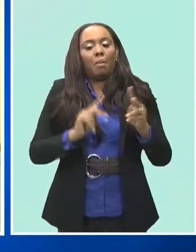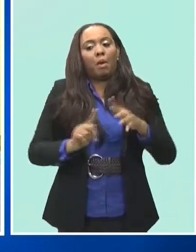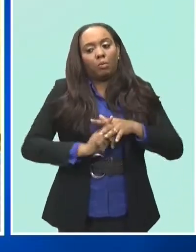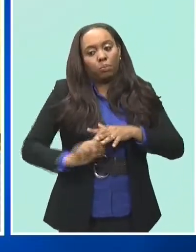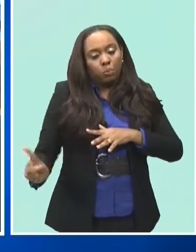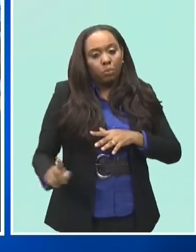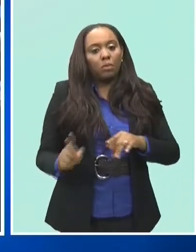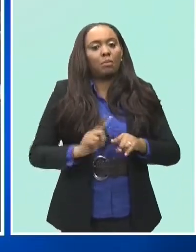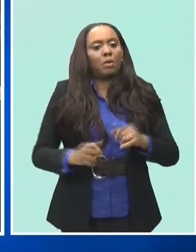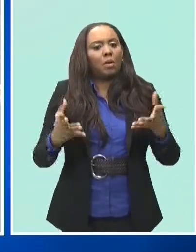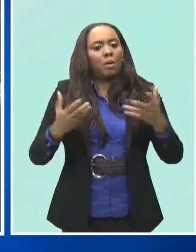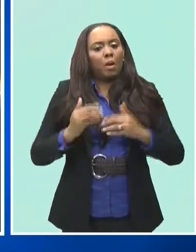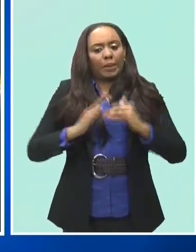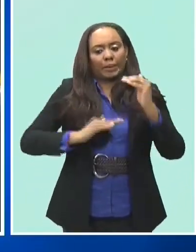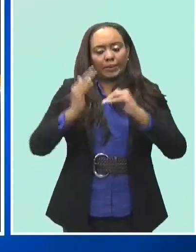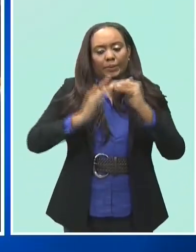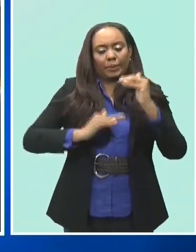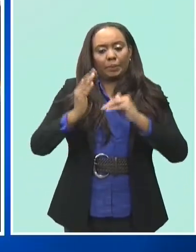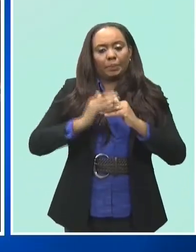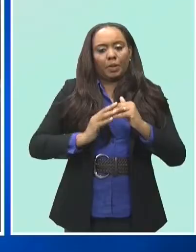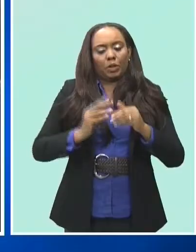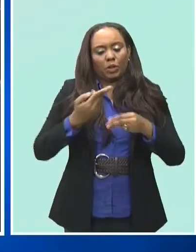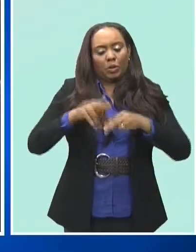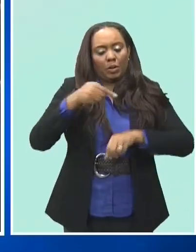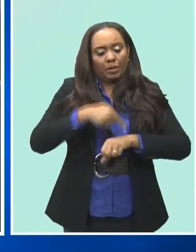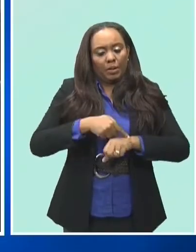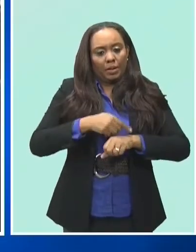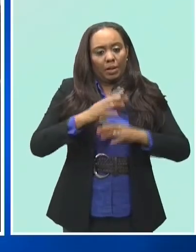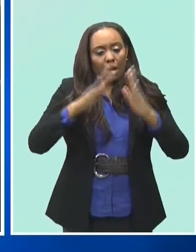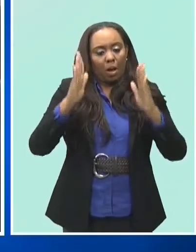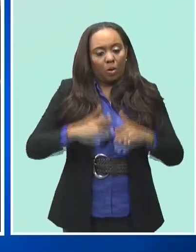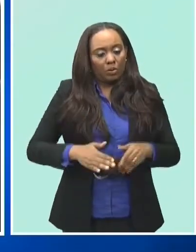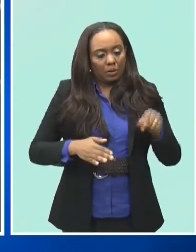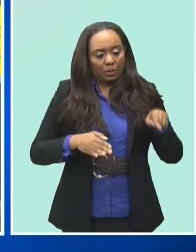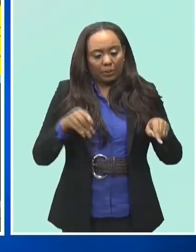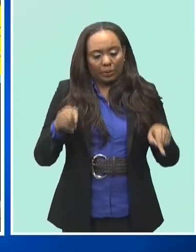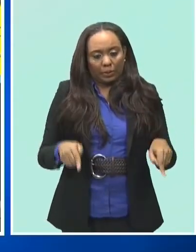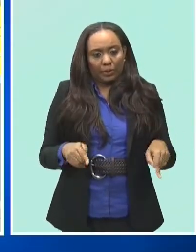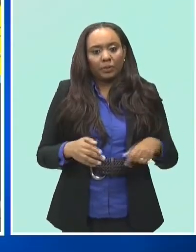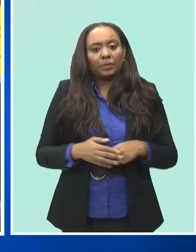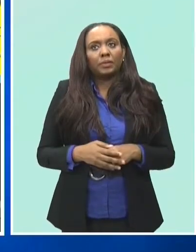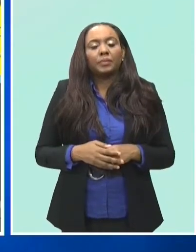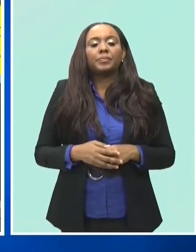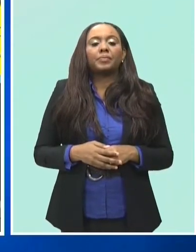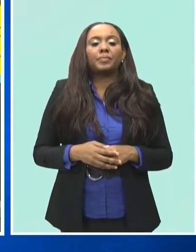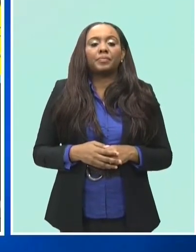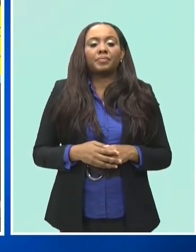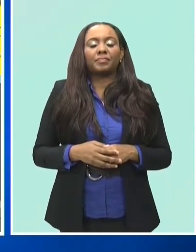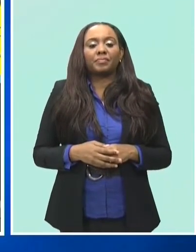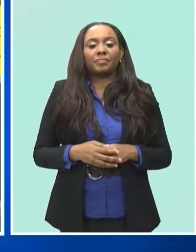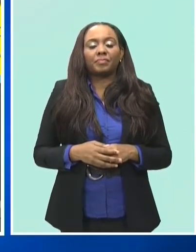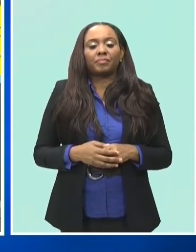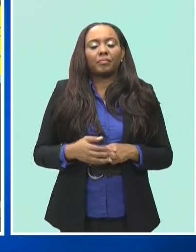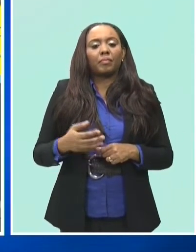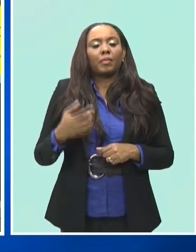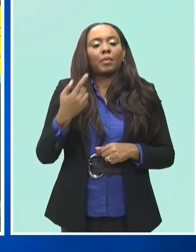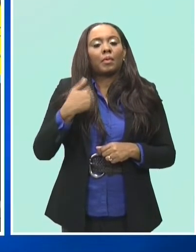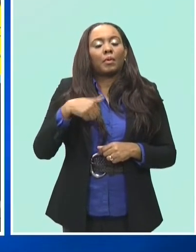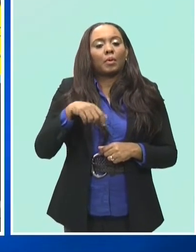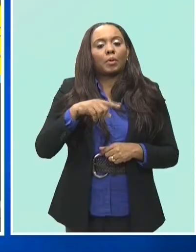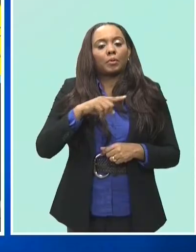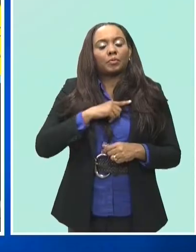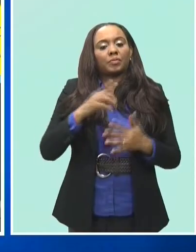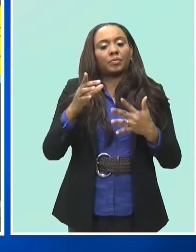build temporary housing on the affected islands until a permanent solution can be found. You know, we are selecting